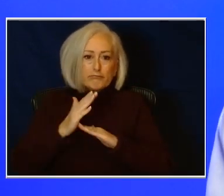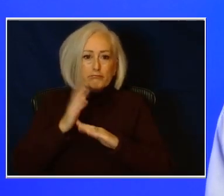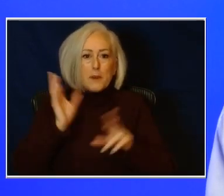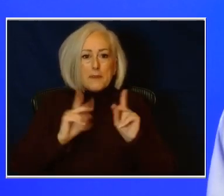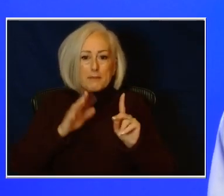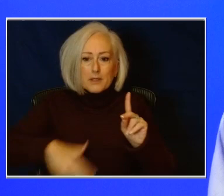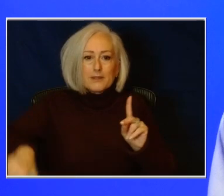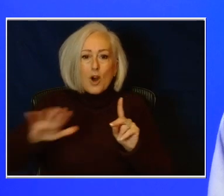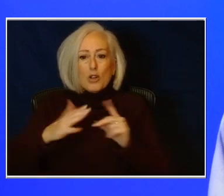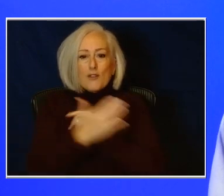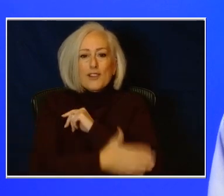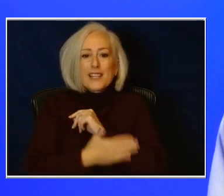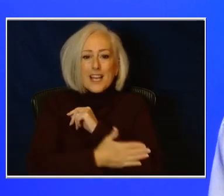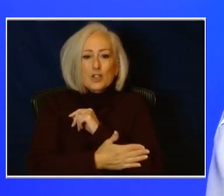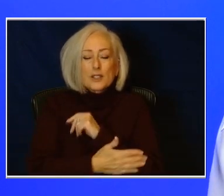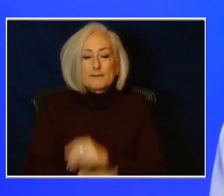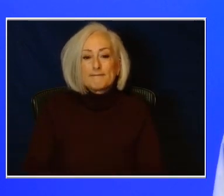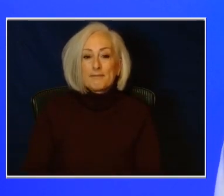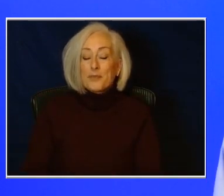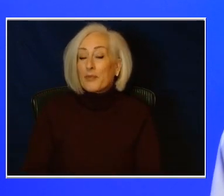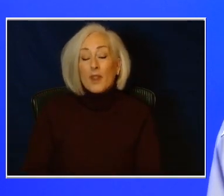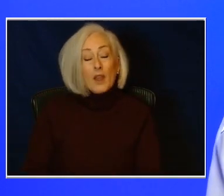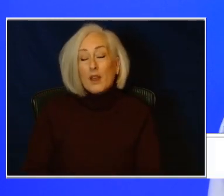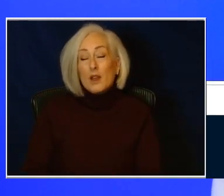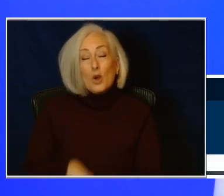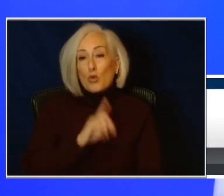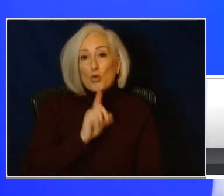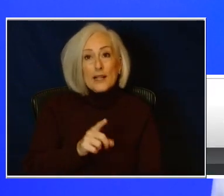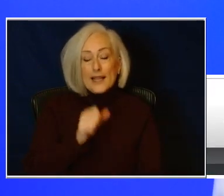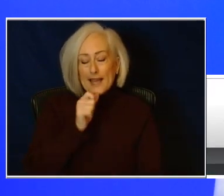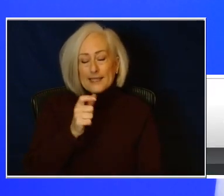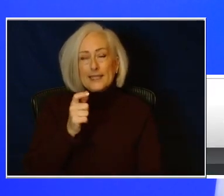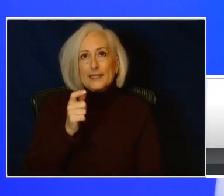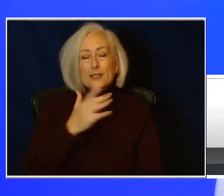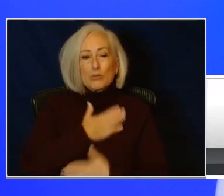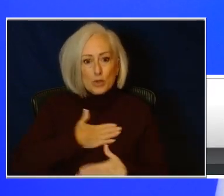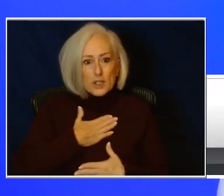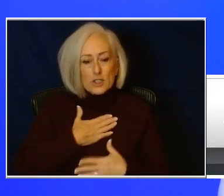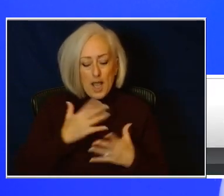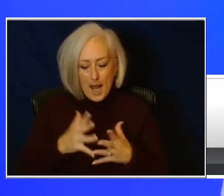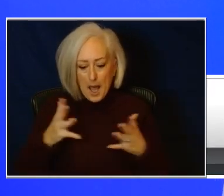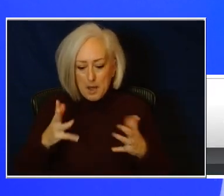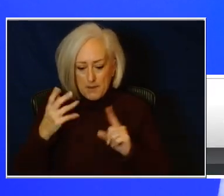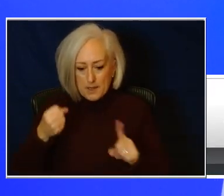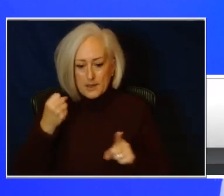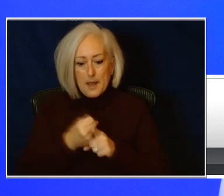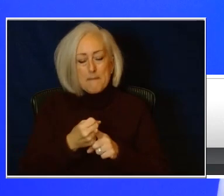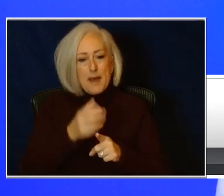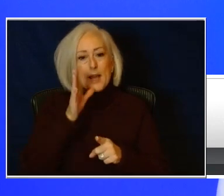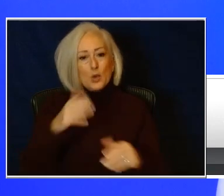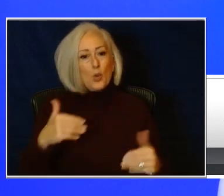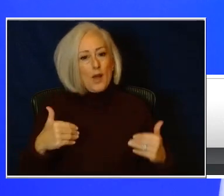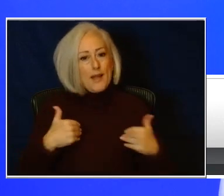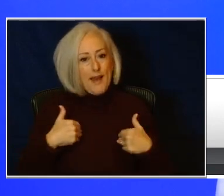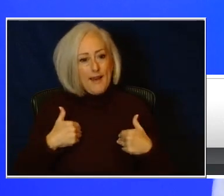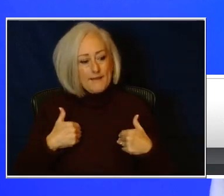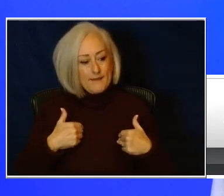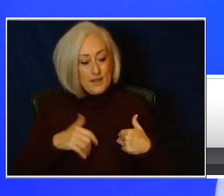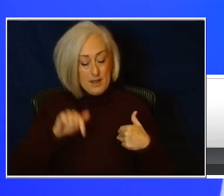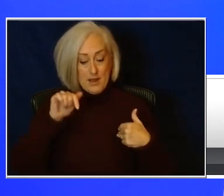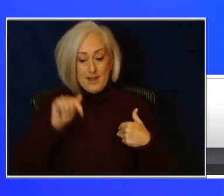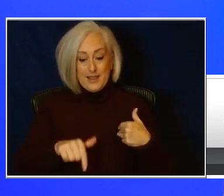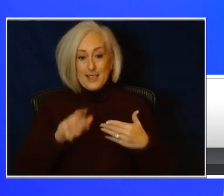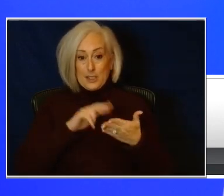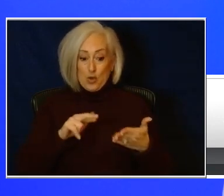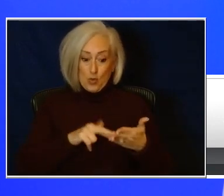the impact that it would have in this particular area, and as the result of the growth of our research and